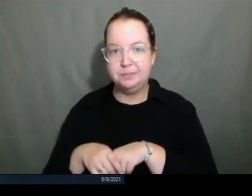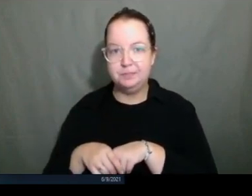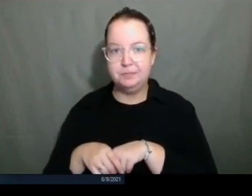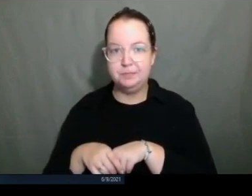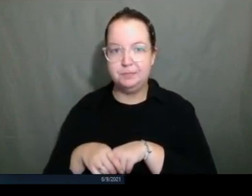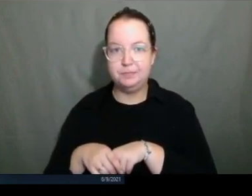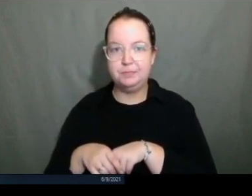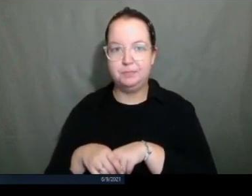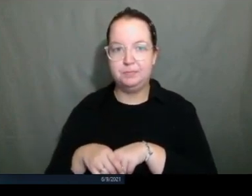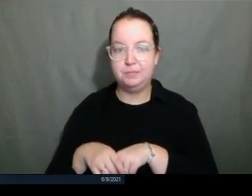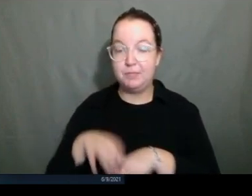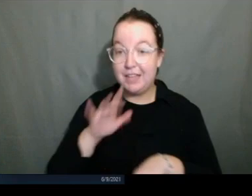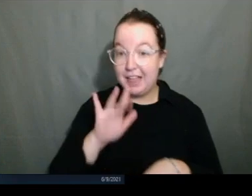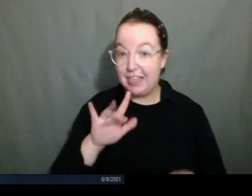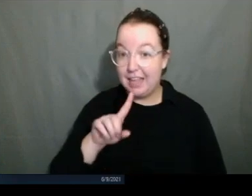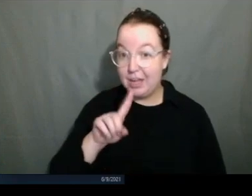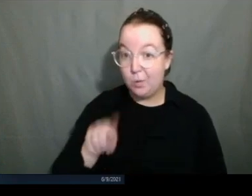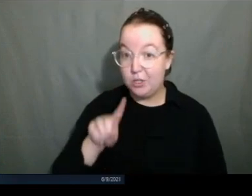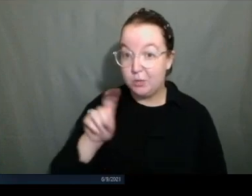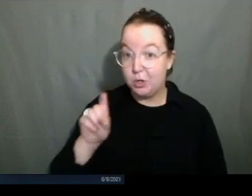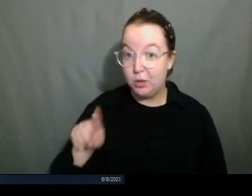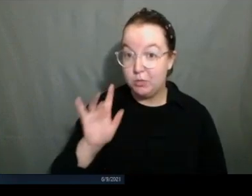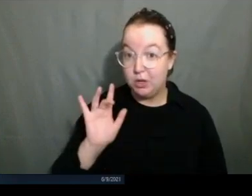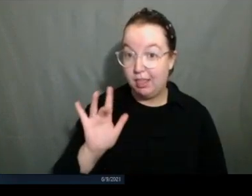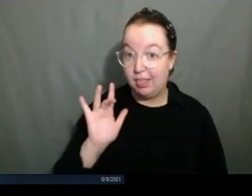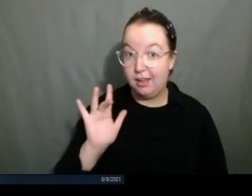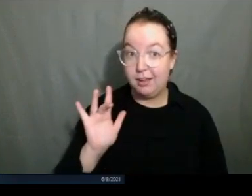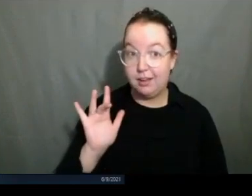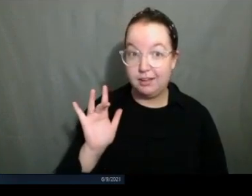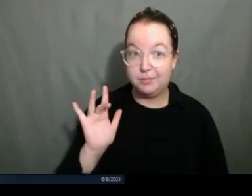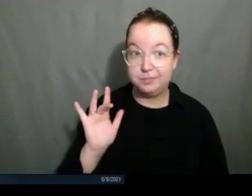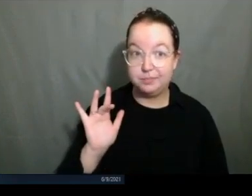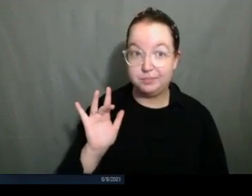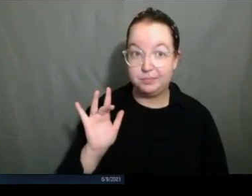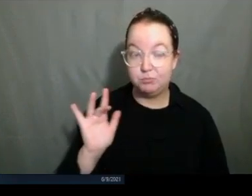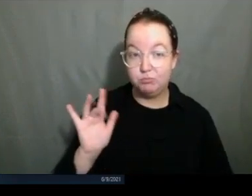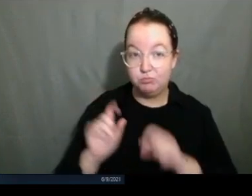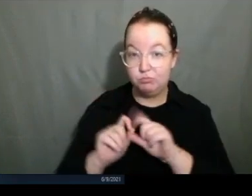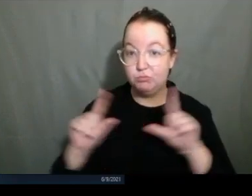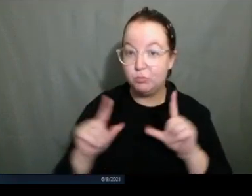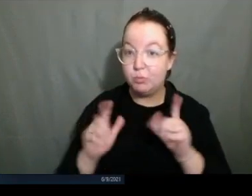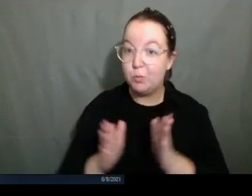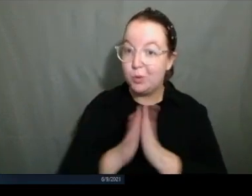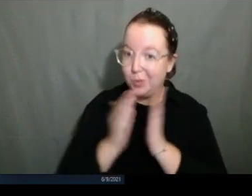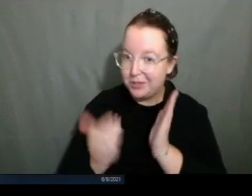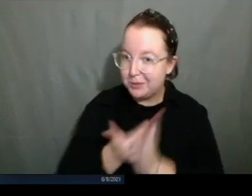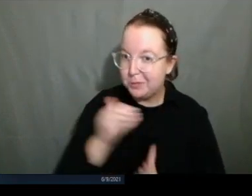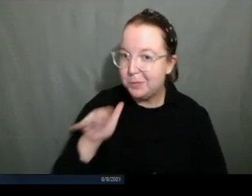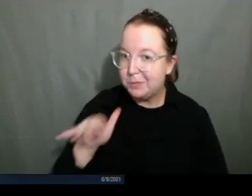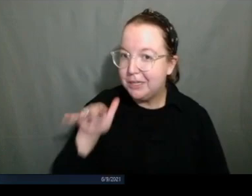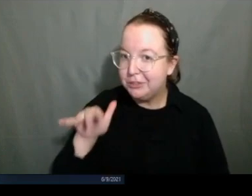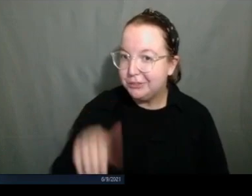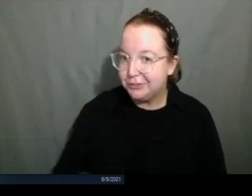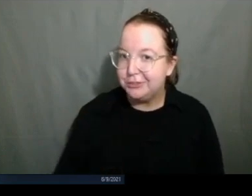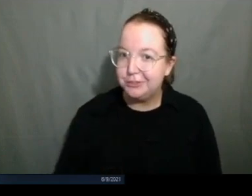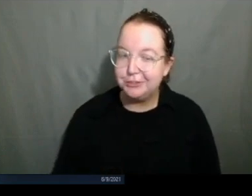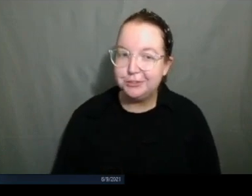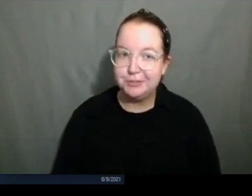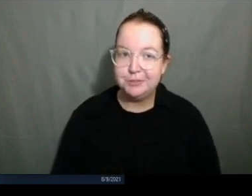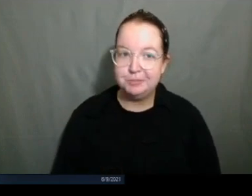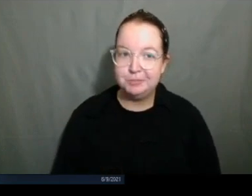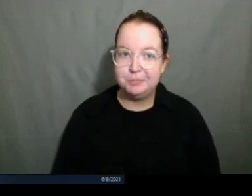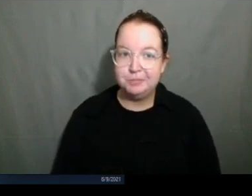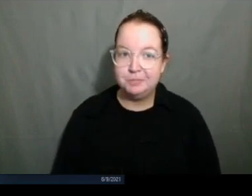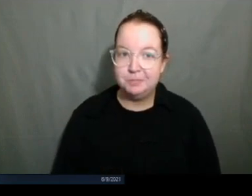need to do is click on the 2 question marks, and it will populate a request new punch. So here you would just enter